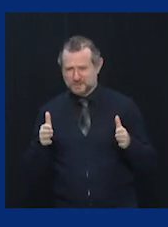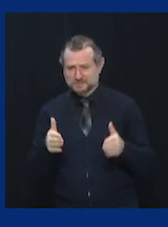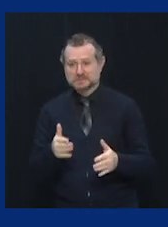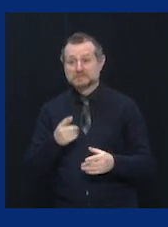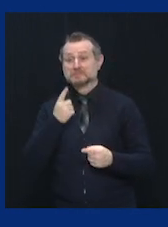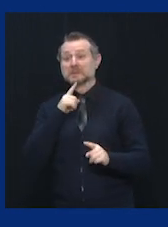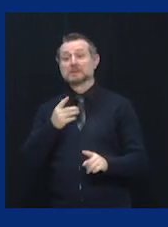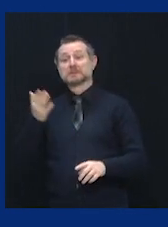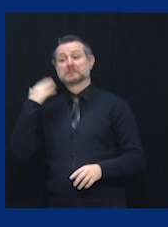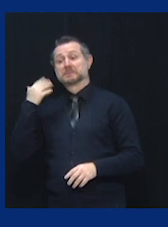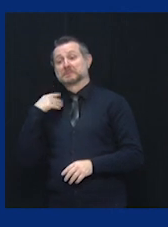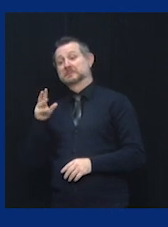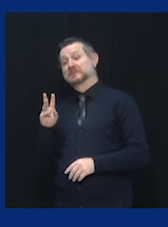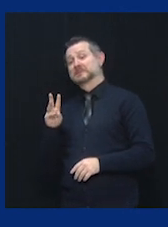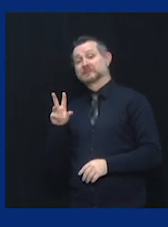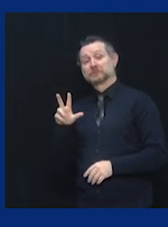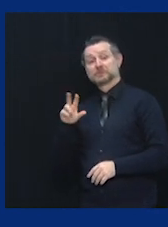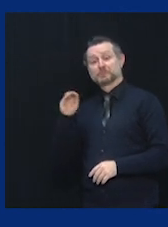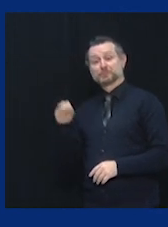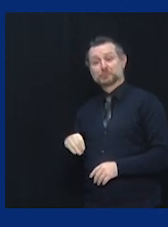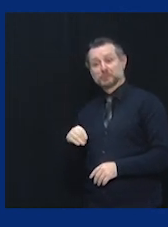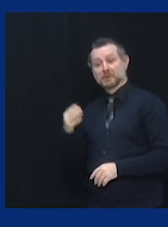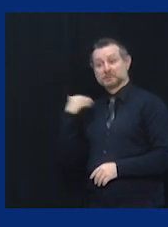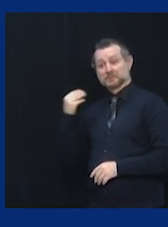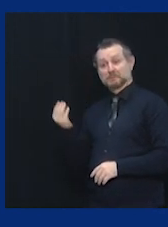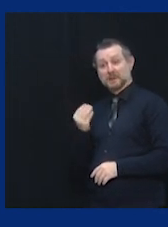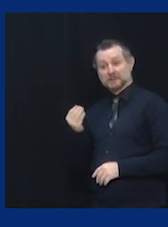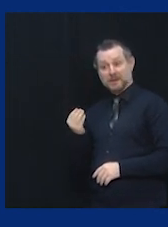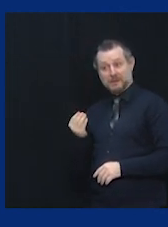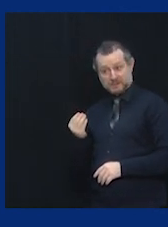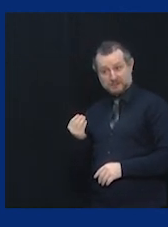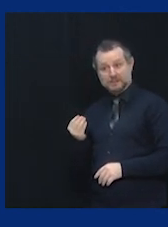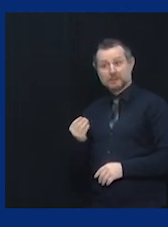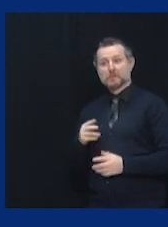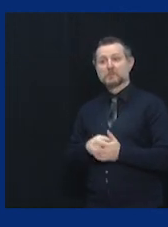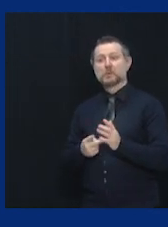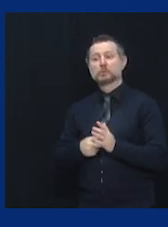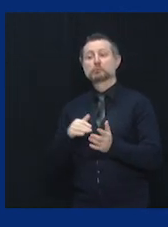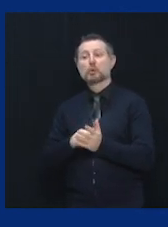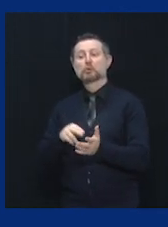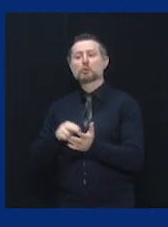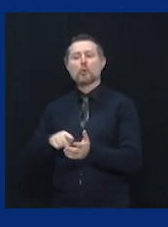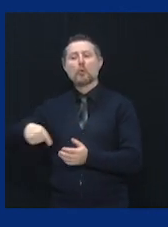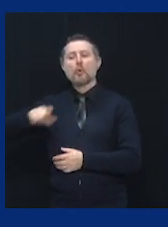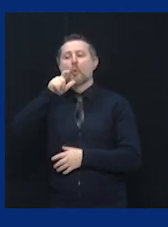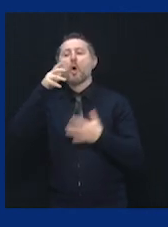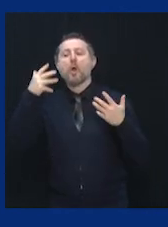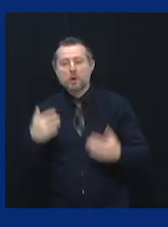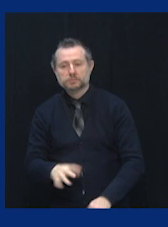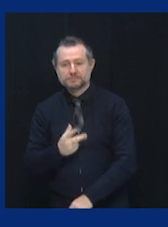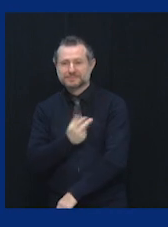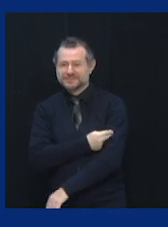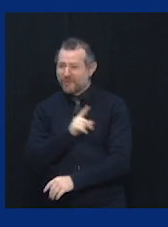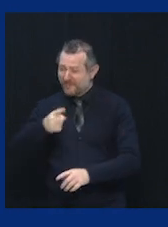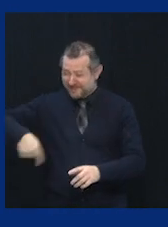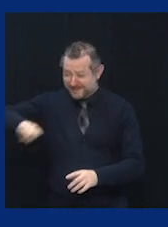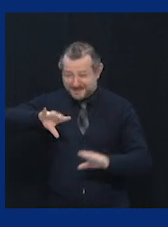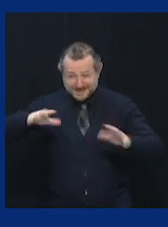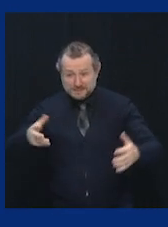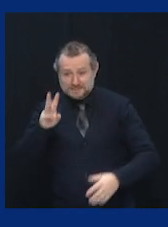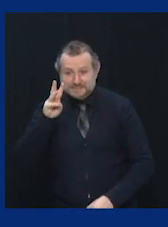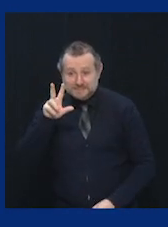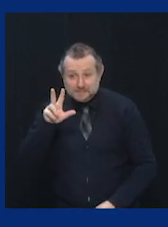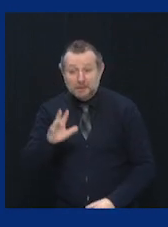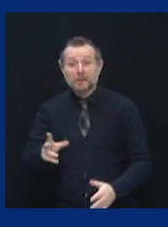63% last Monday of healthcare workers vaccinated. 1 week later,